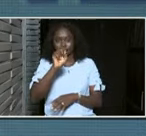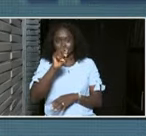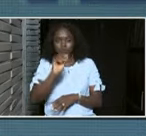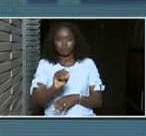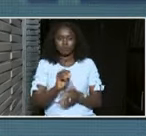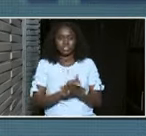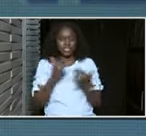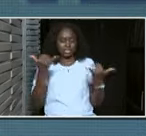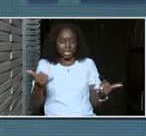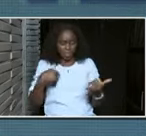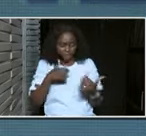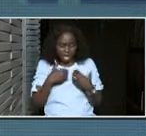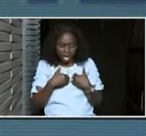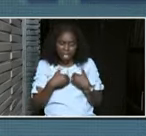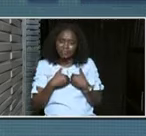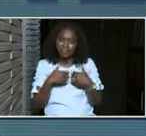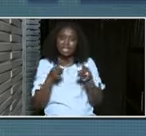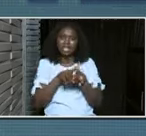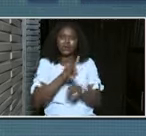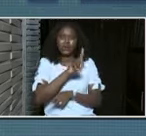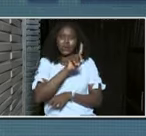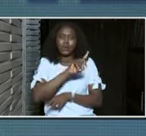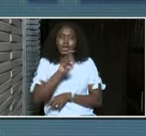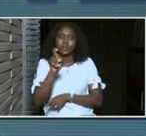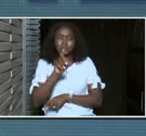of, right now we have like